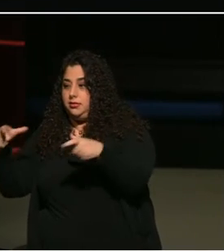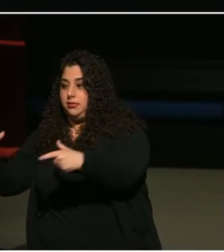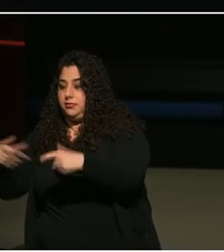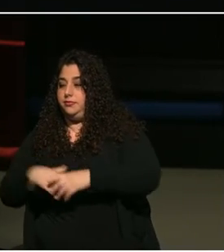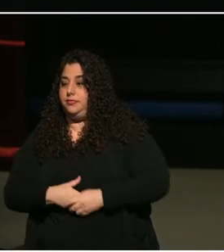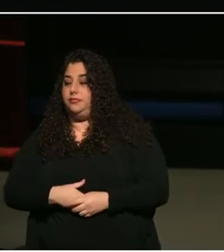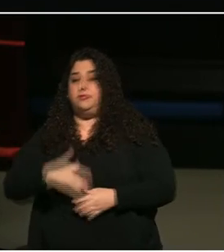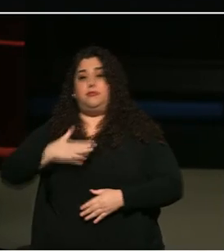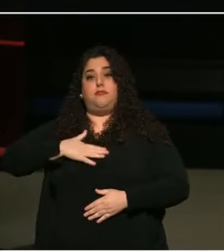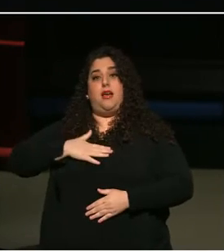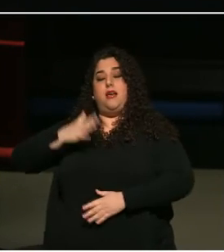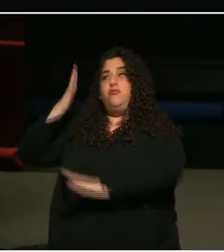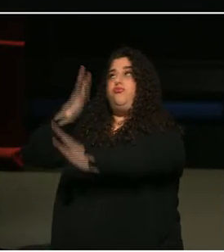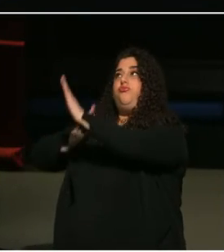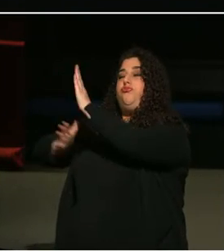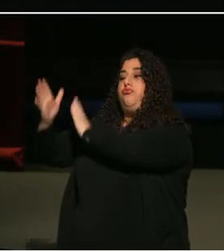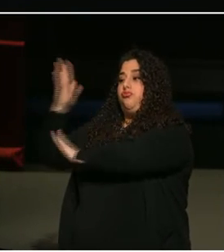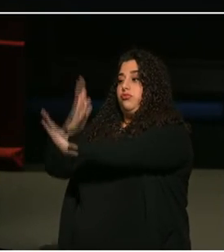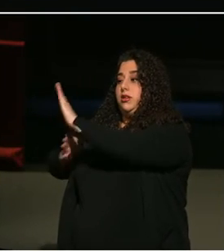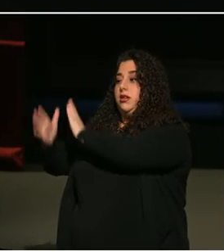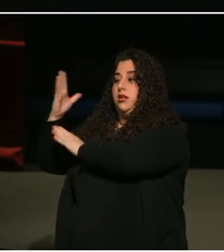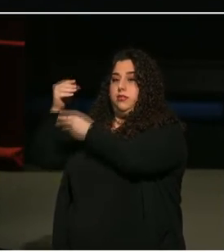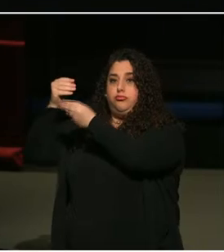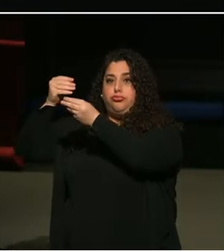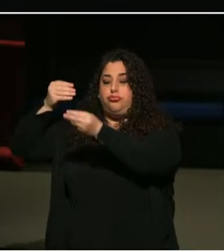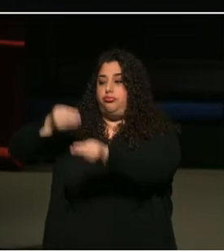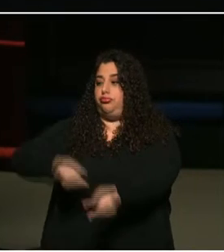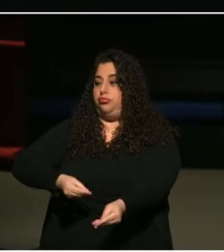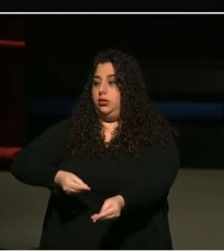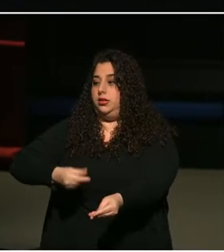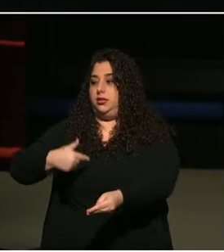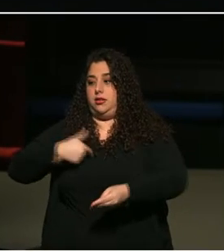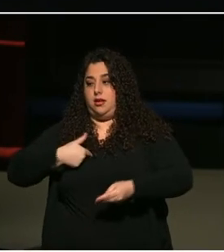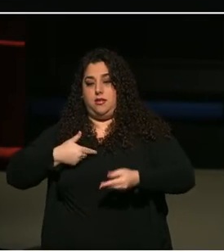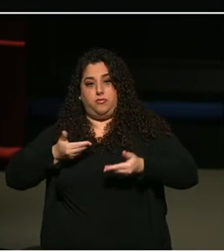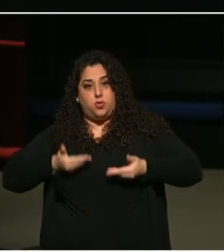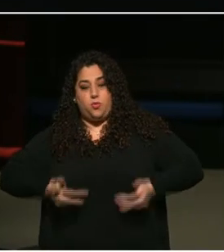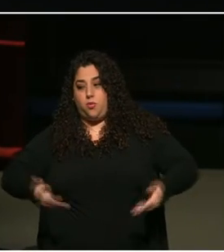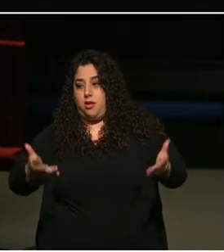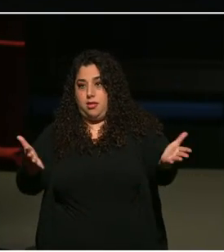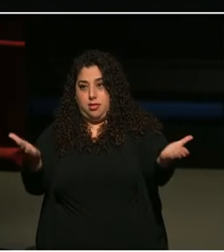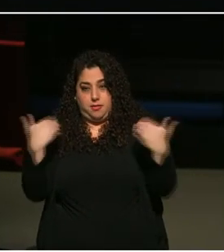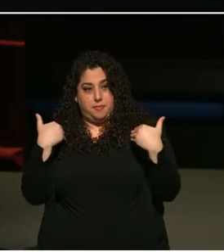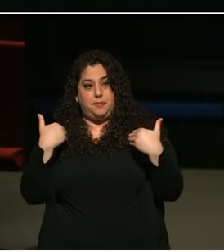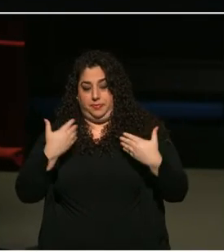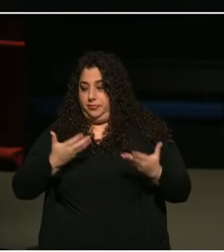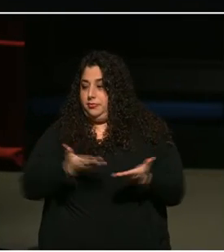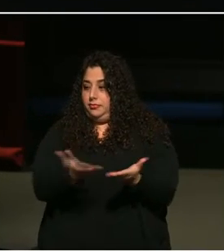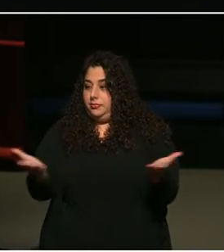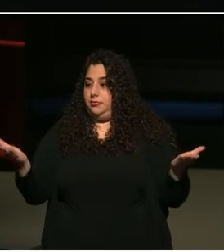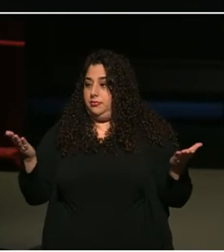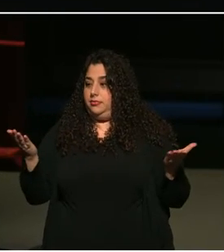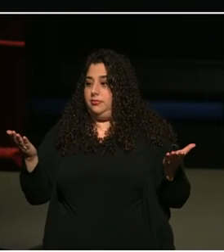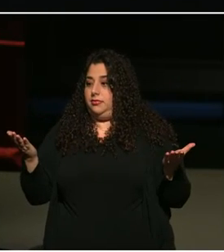historical evening. Awishkoneha, tehevkopo eha. Thank you, and may it be well.